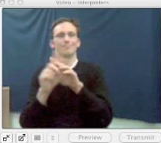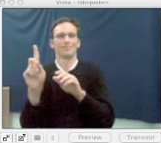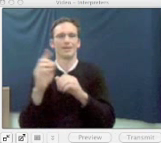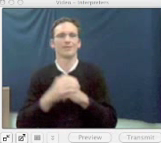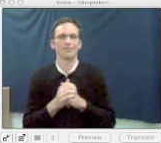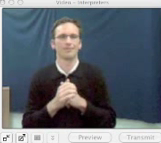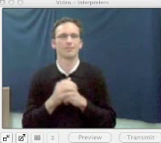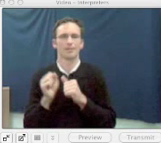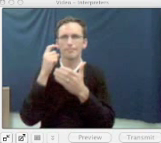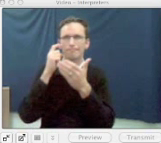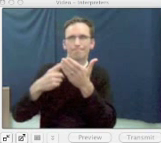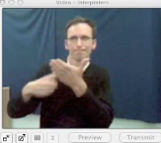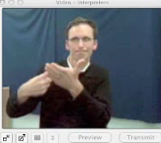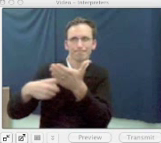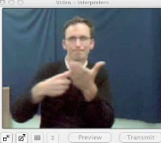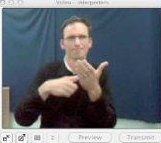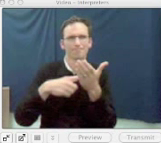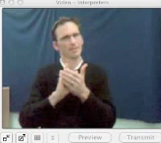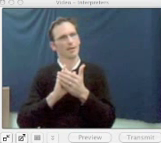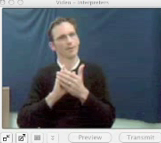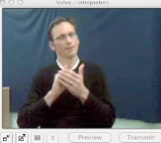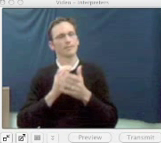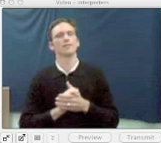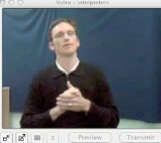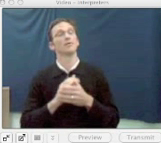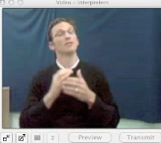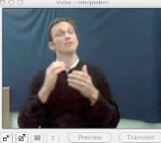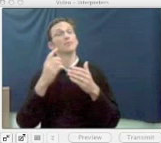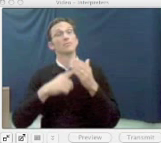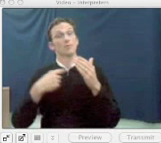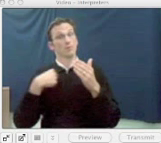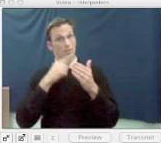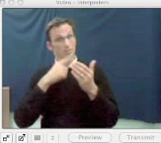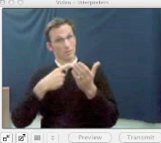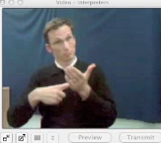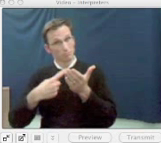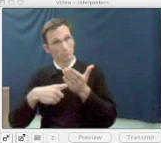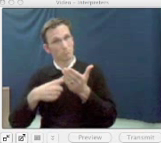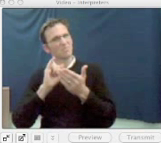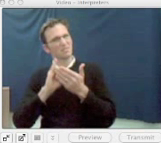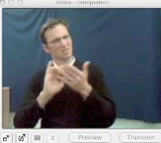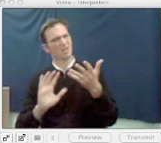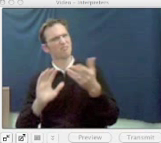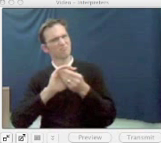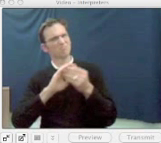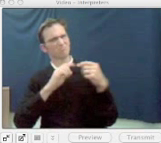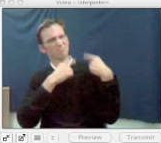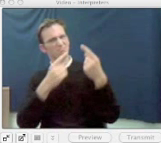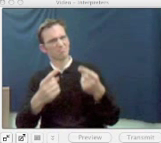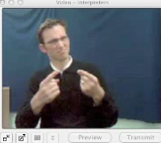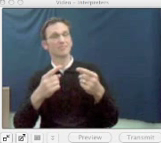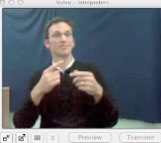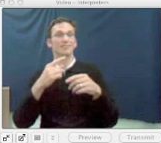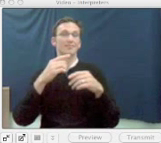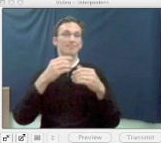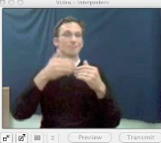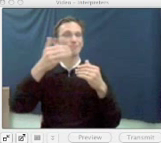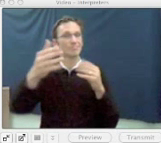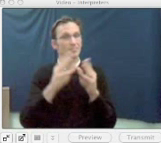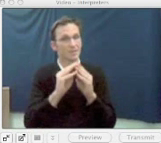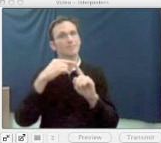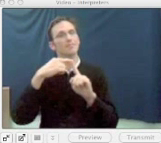So that's what we're going to be working on over the next several sessions and online. I want to thank you all